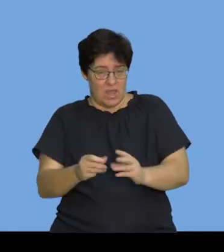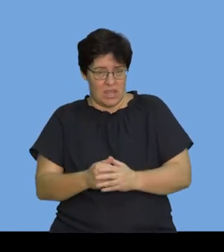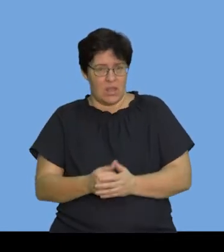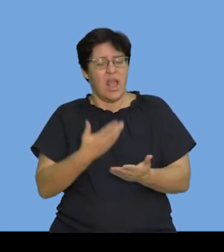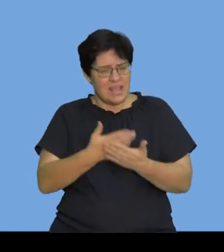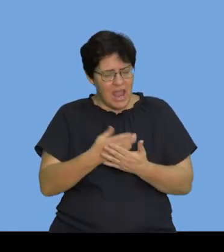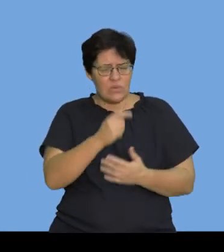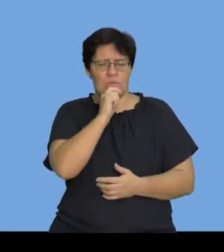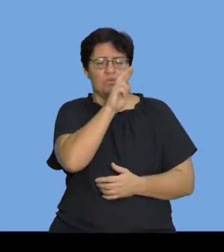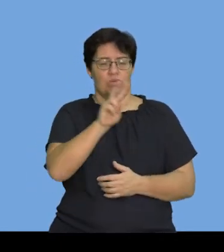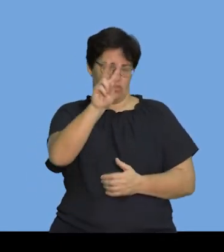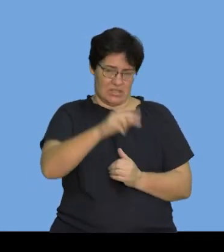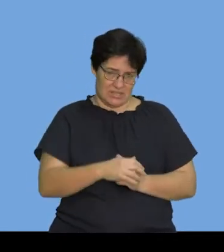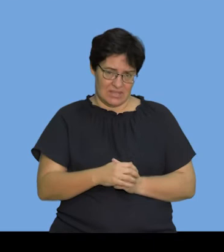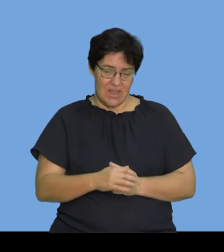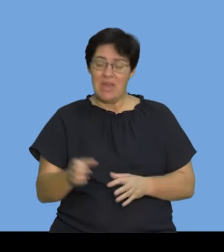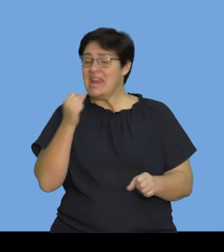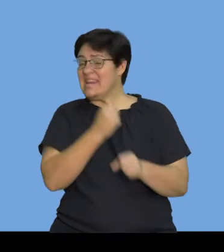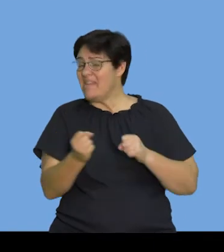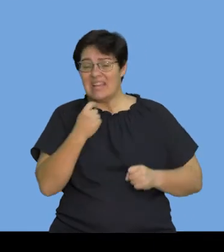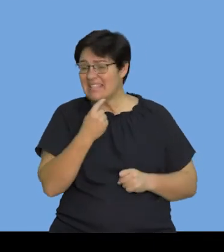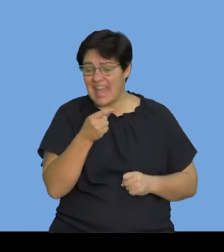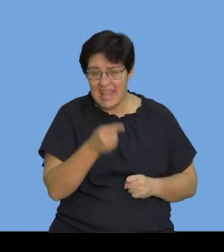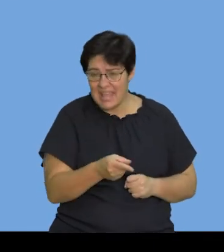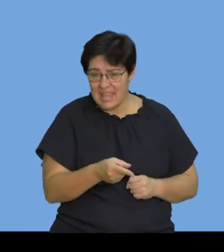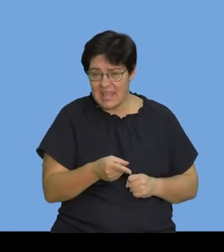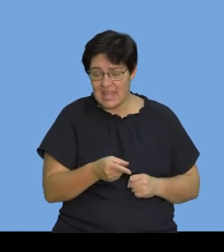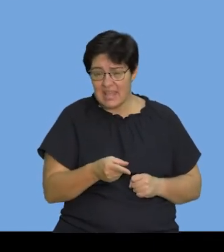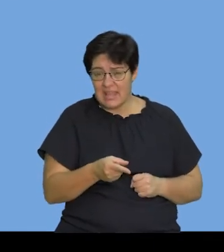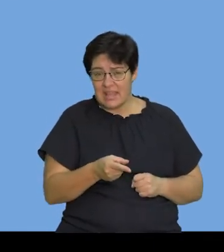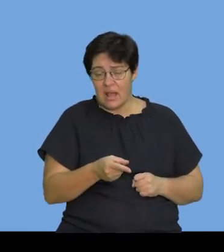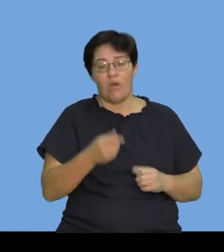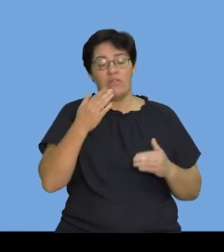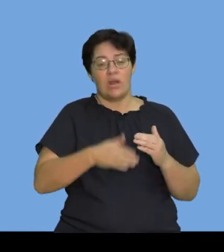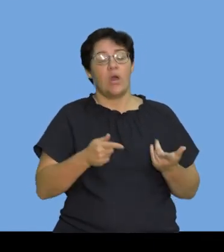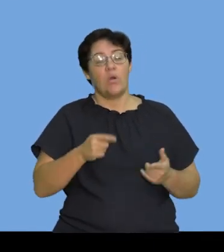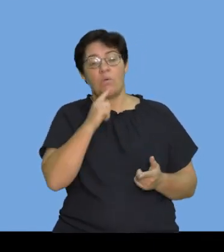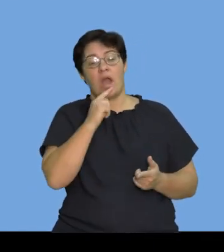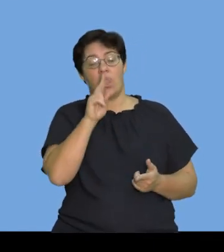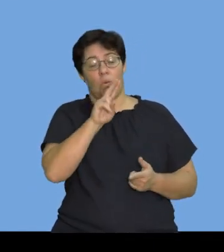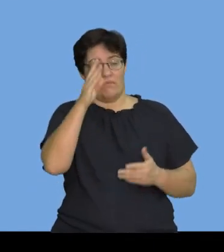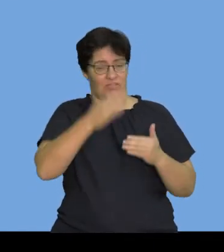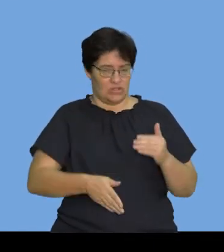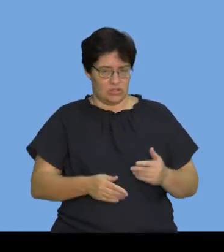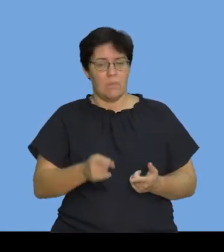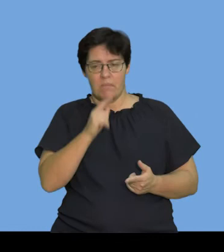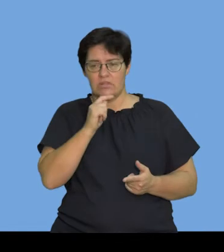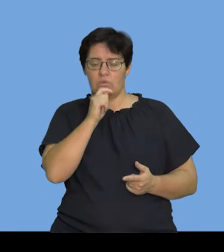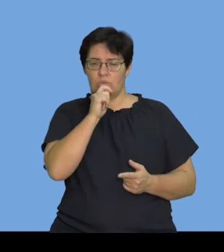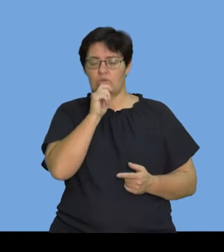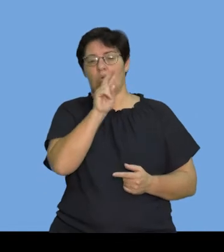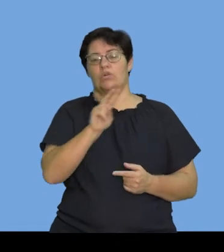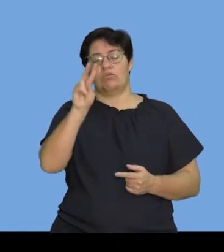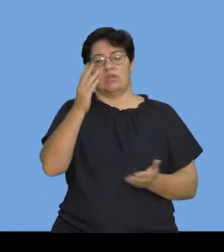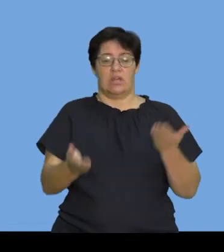square, but if they don't specifically say by completing the square, it means that you just need to use a quadratic equation.